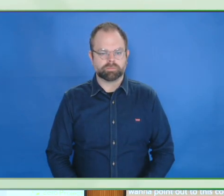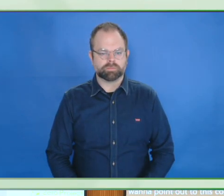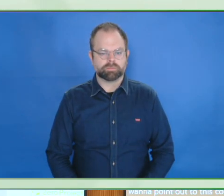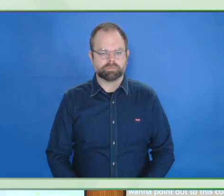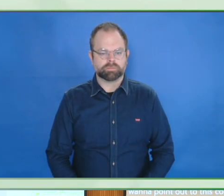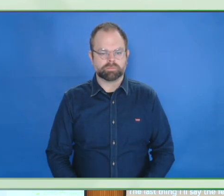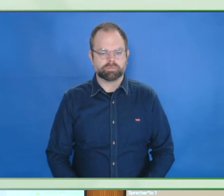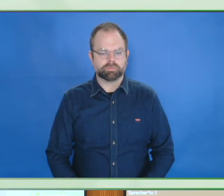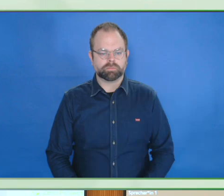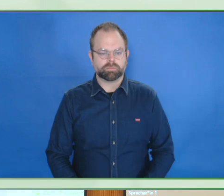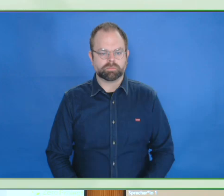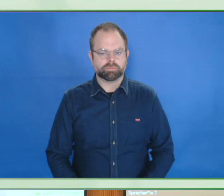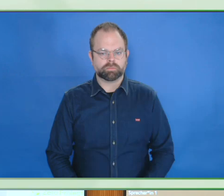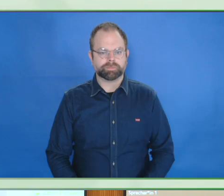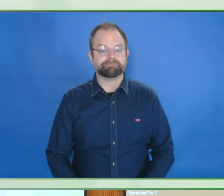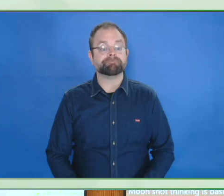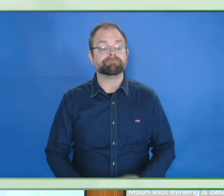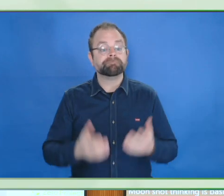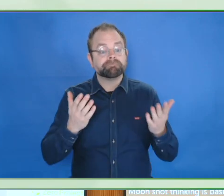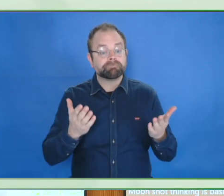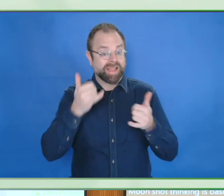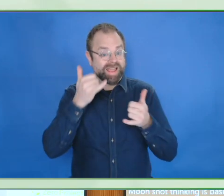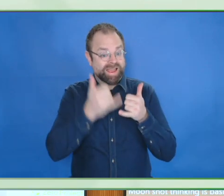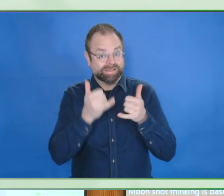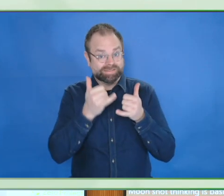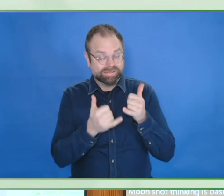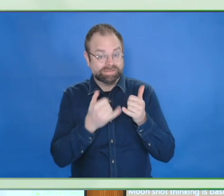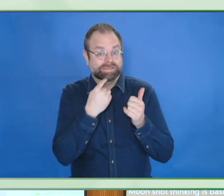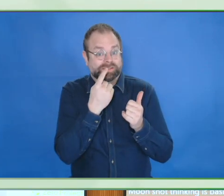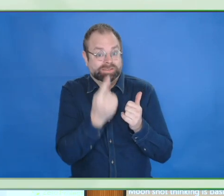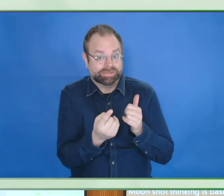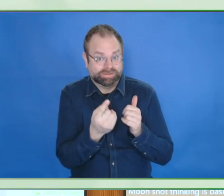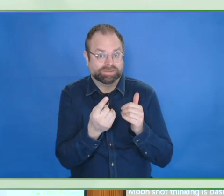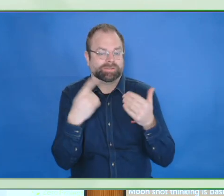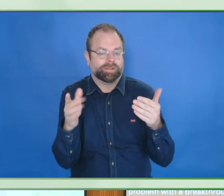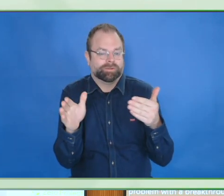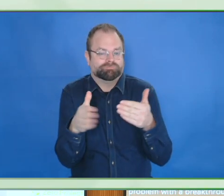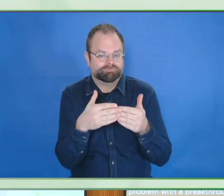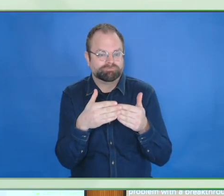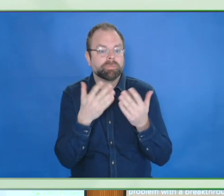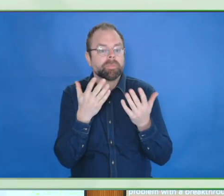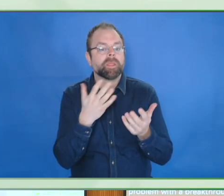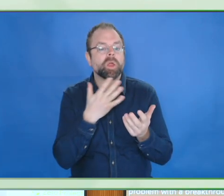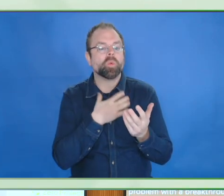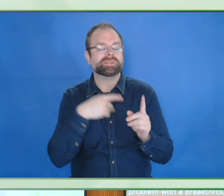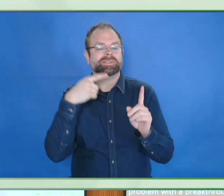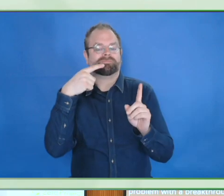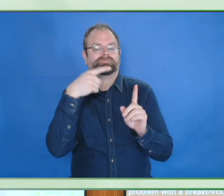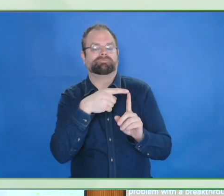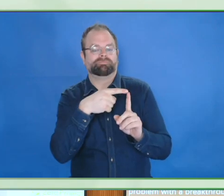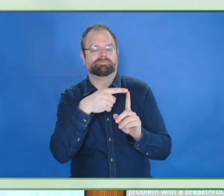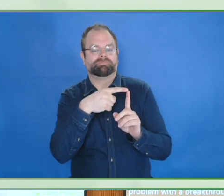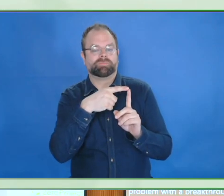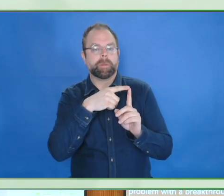basically about dealing with a huge problem, with a breakthrough idea, and coming up with a radical solution. And with that, I'll close. Sorry I didn't get